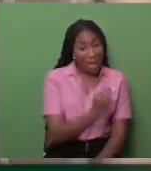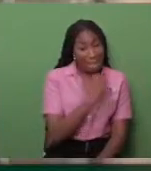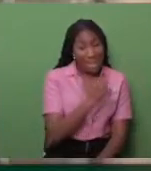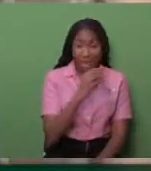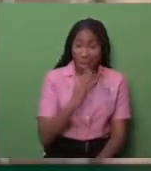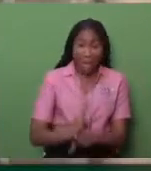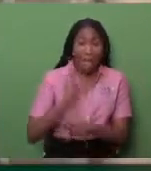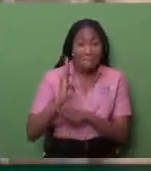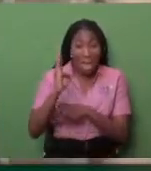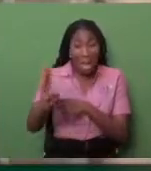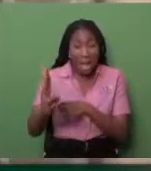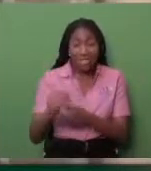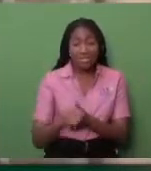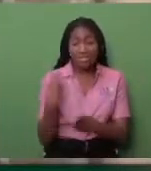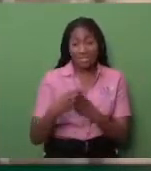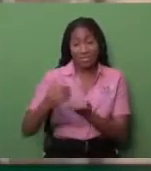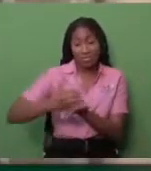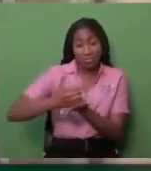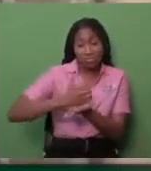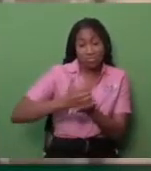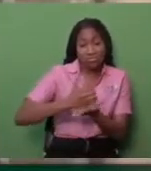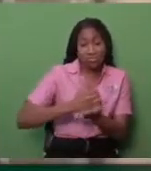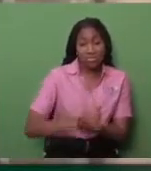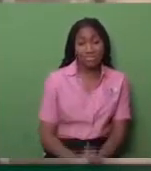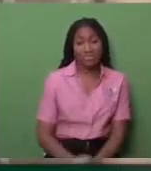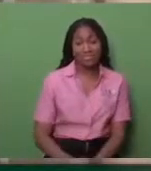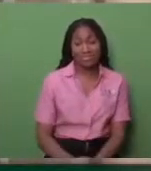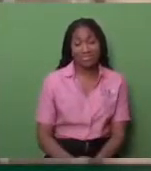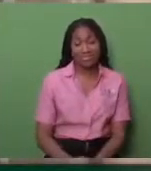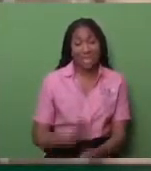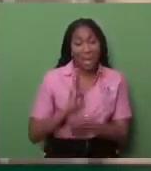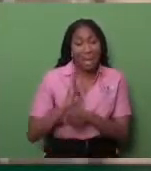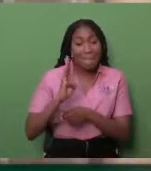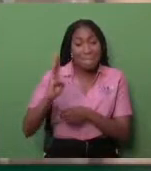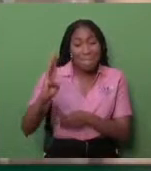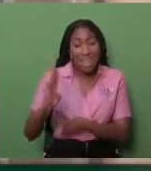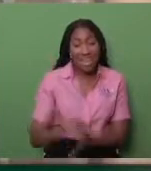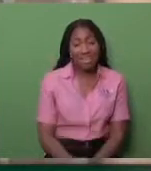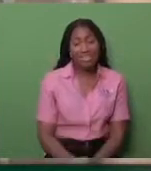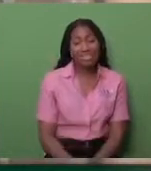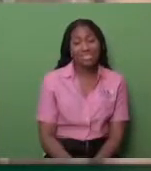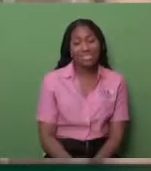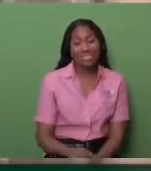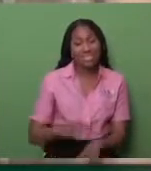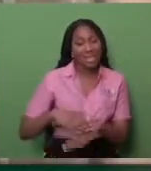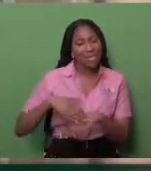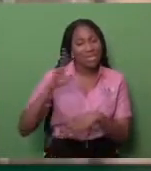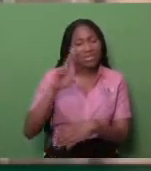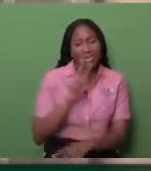says, billions. Billions. That is over